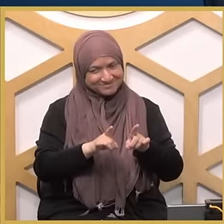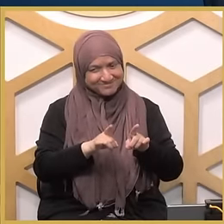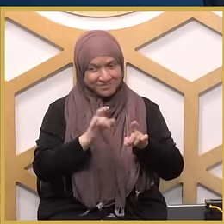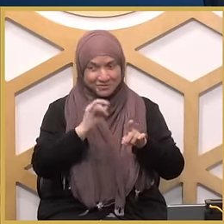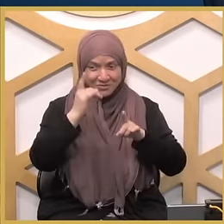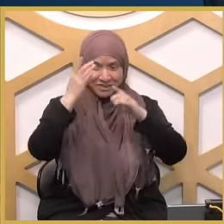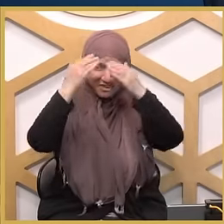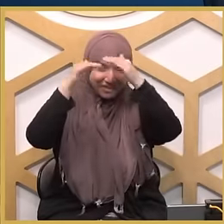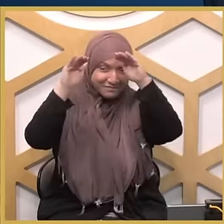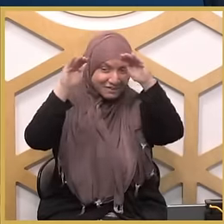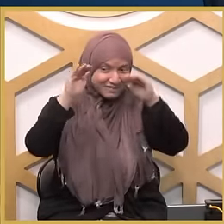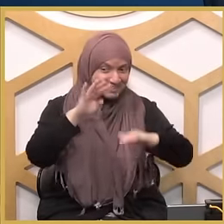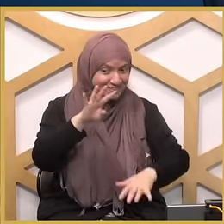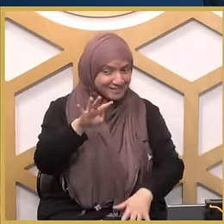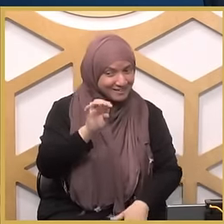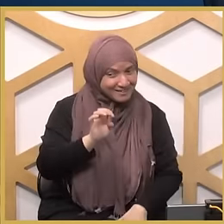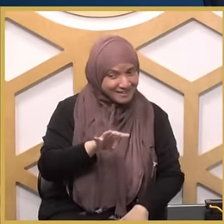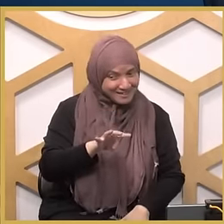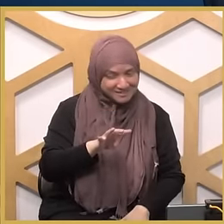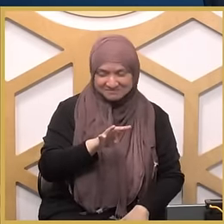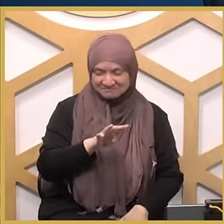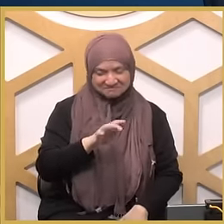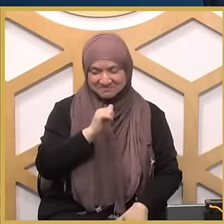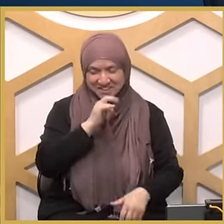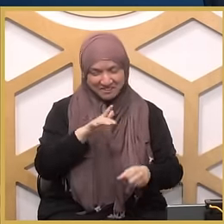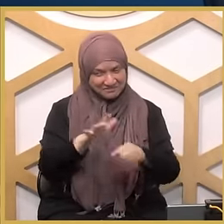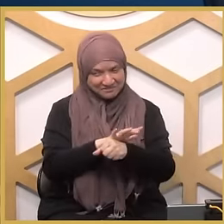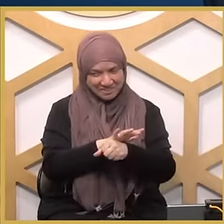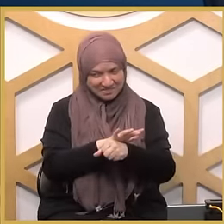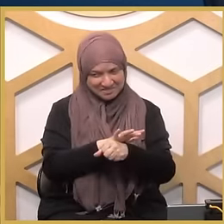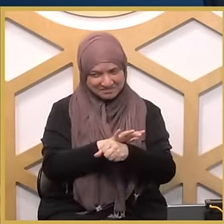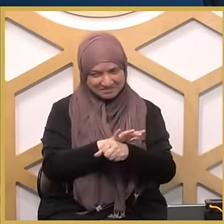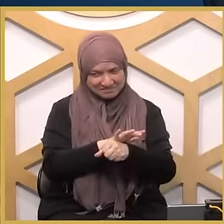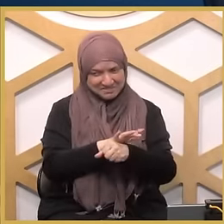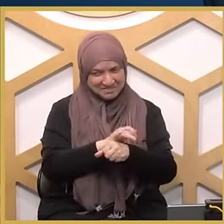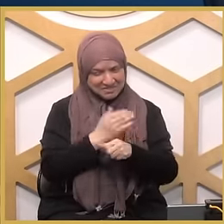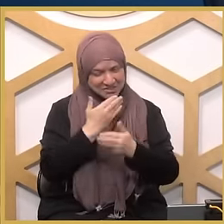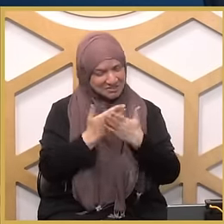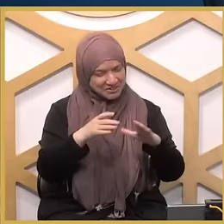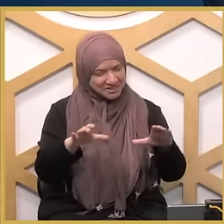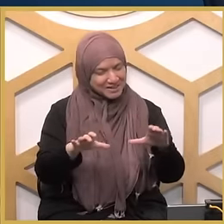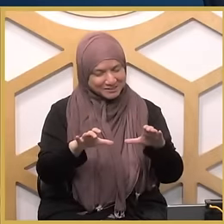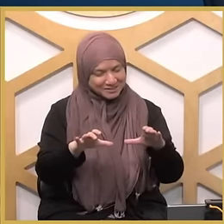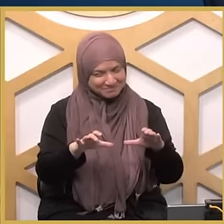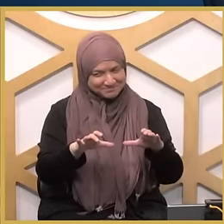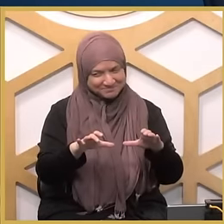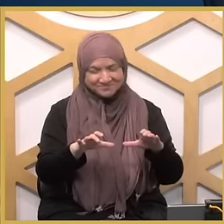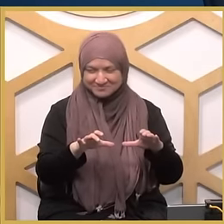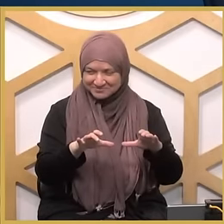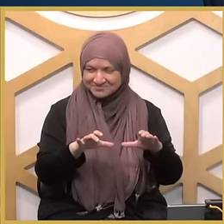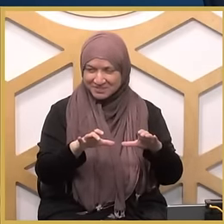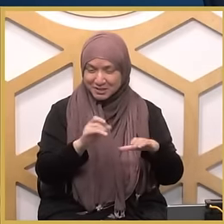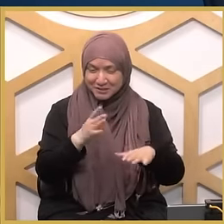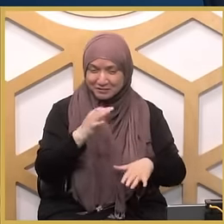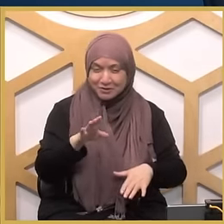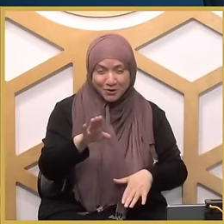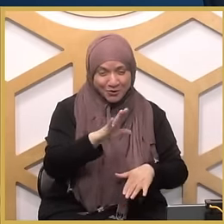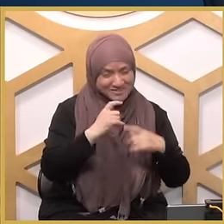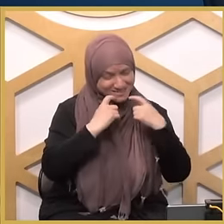the desire to fulfill the pleasure, the temporary pleasure that comes with that sin, is going to take you far away